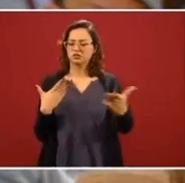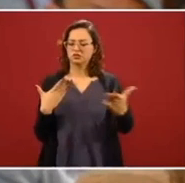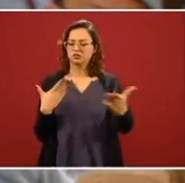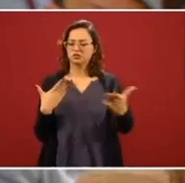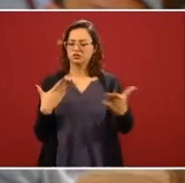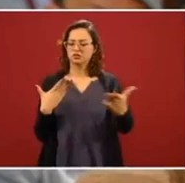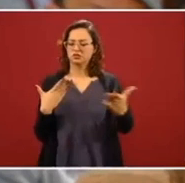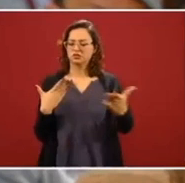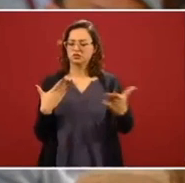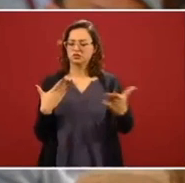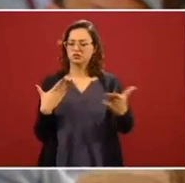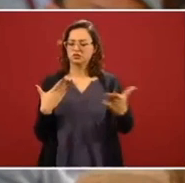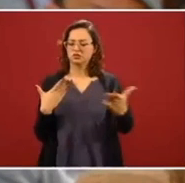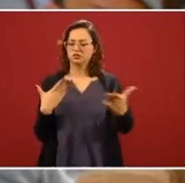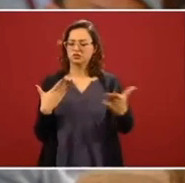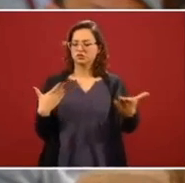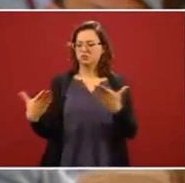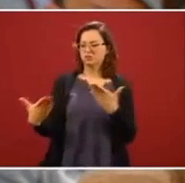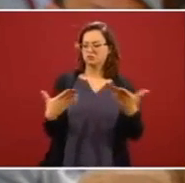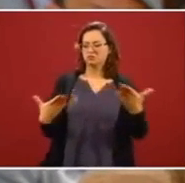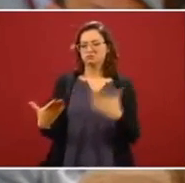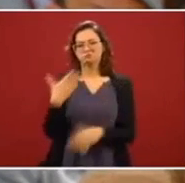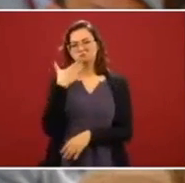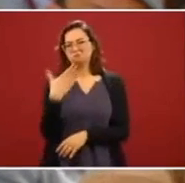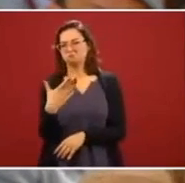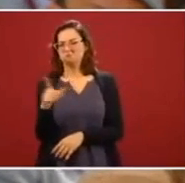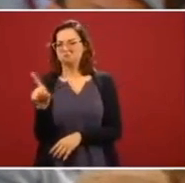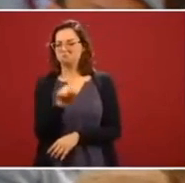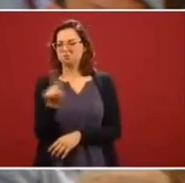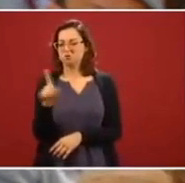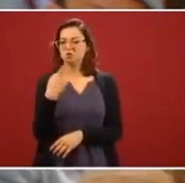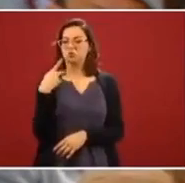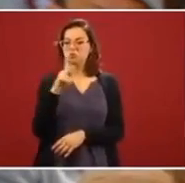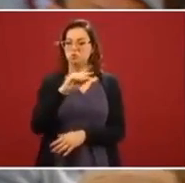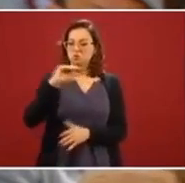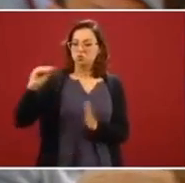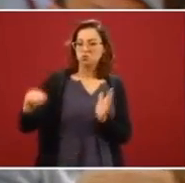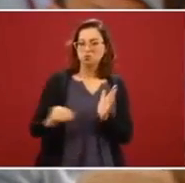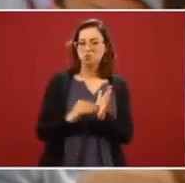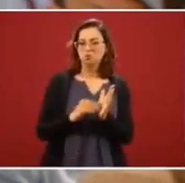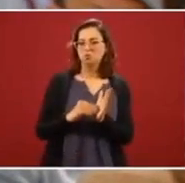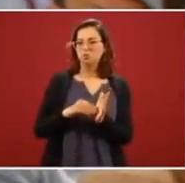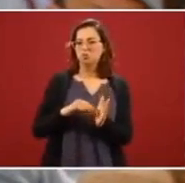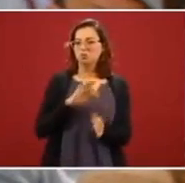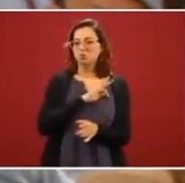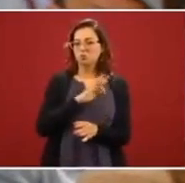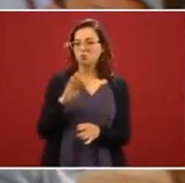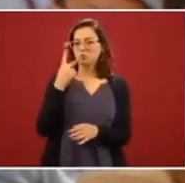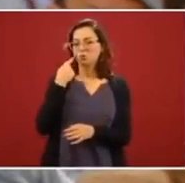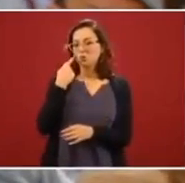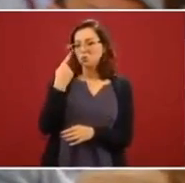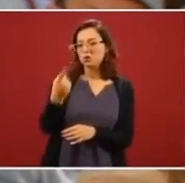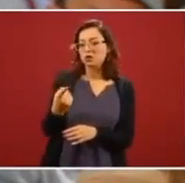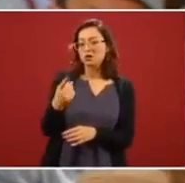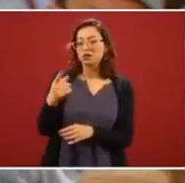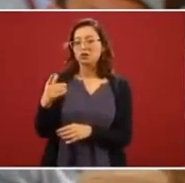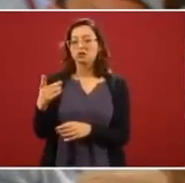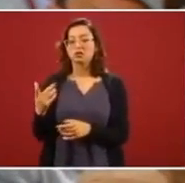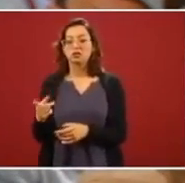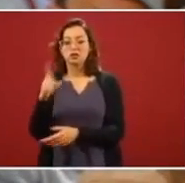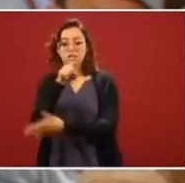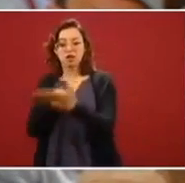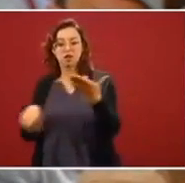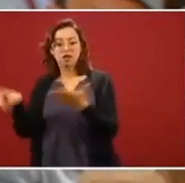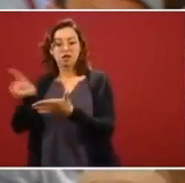very illustrative. Se pudiera incluir cómo quedó el cancelado